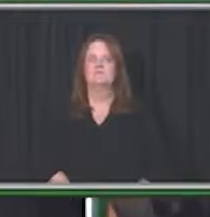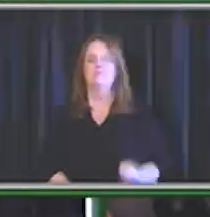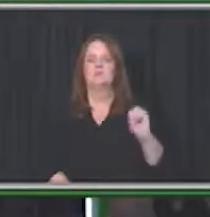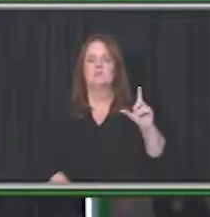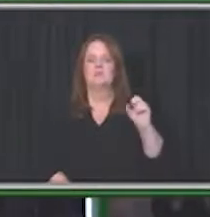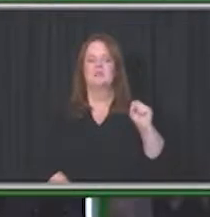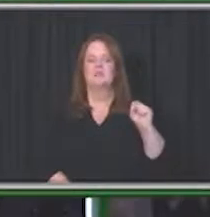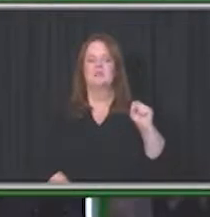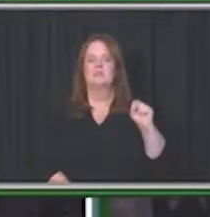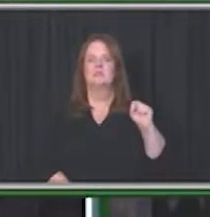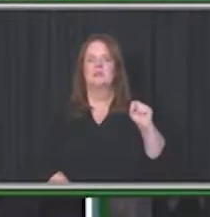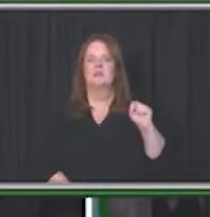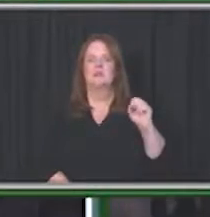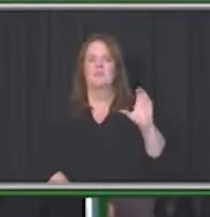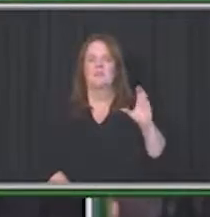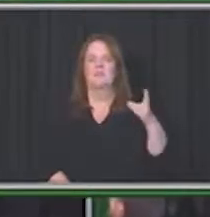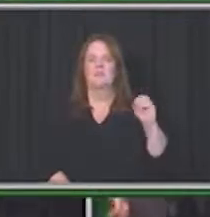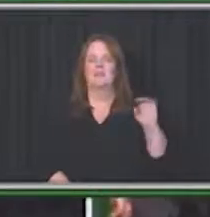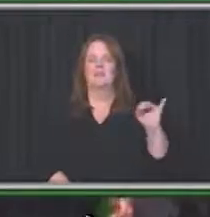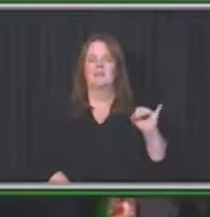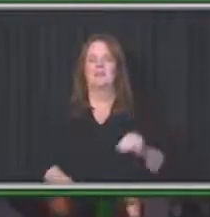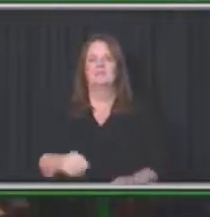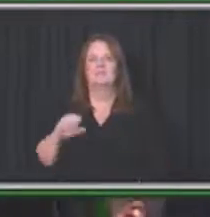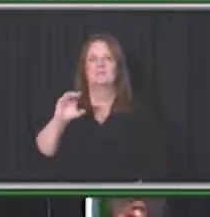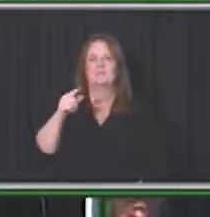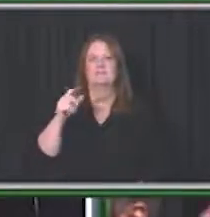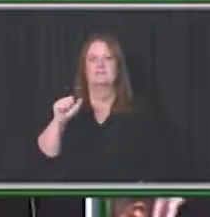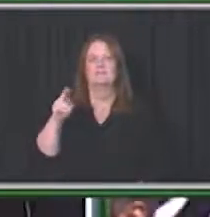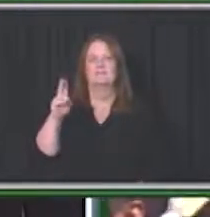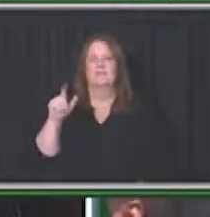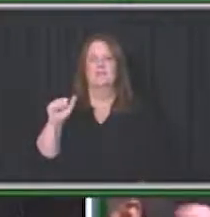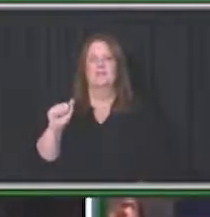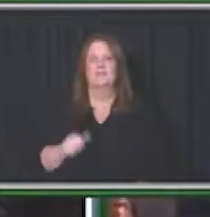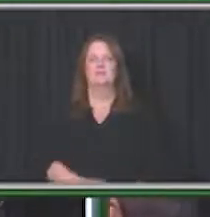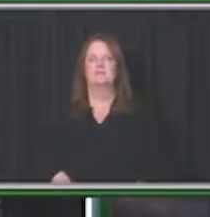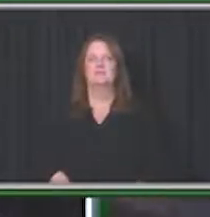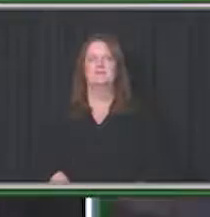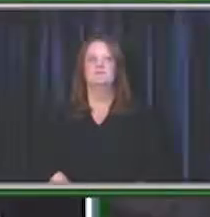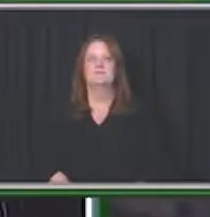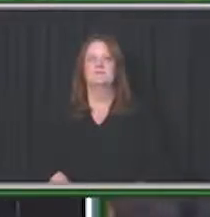Ellie Tingying Choi. Kaylin Skitko.